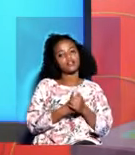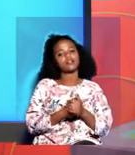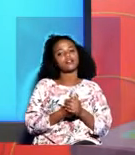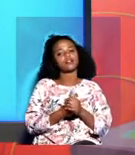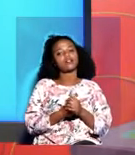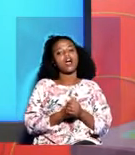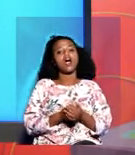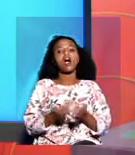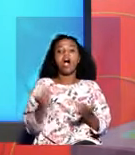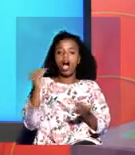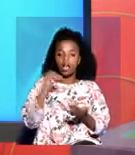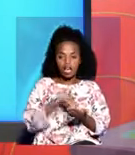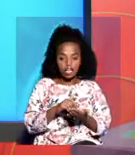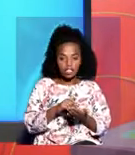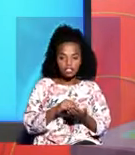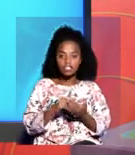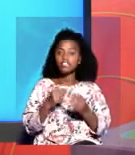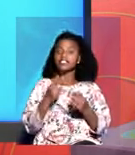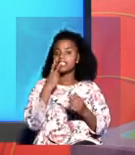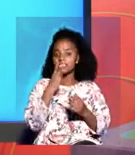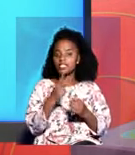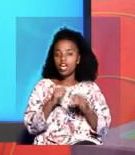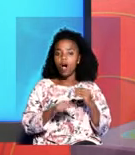Again, let's see about